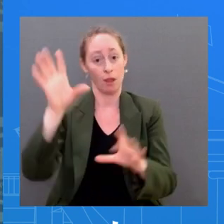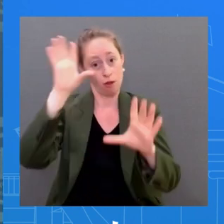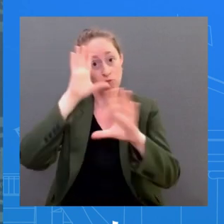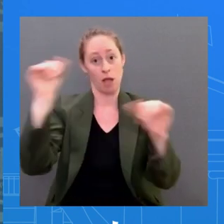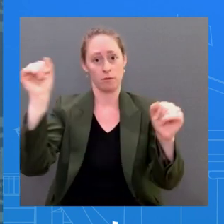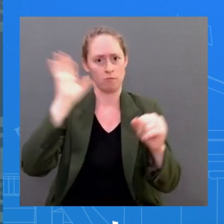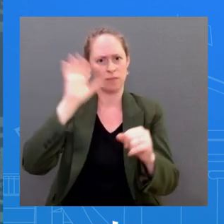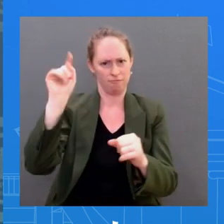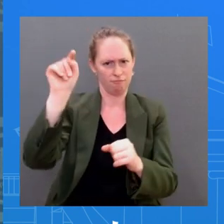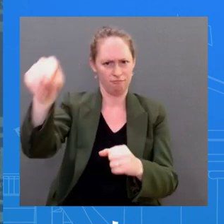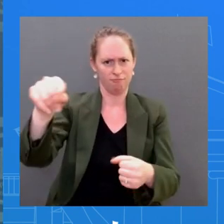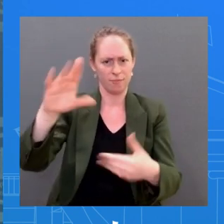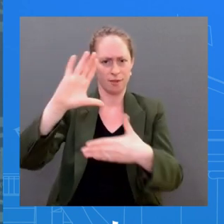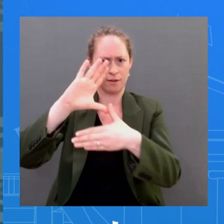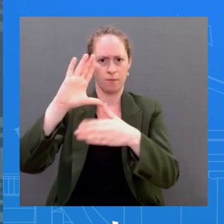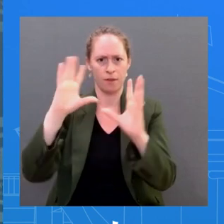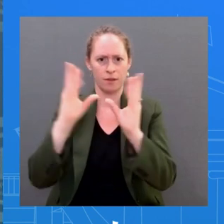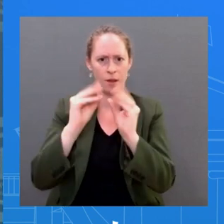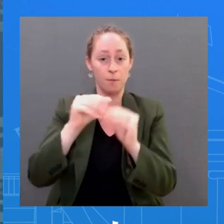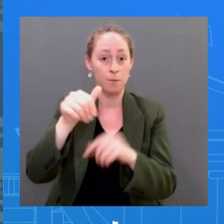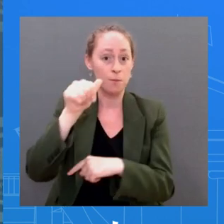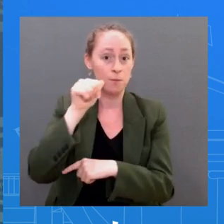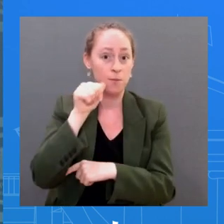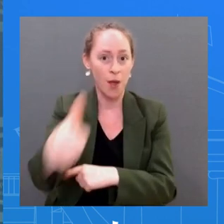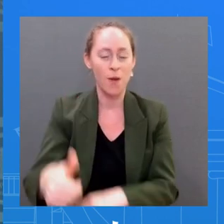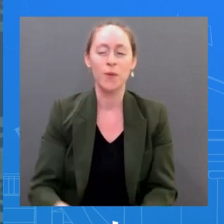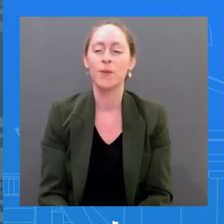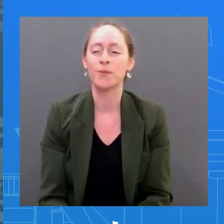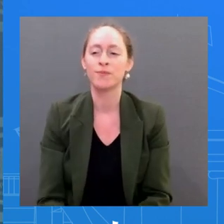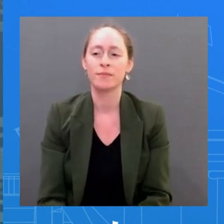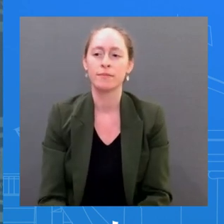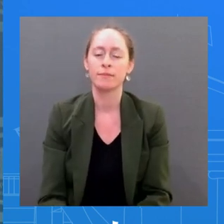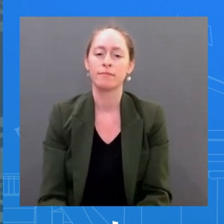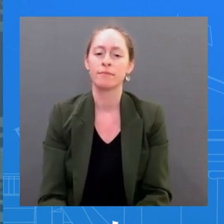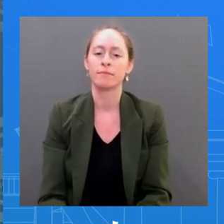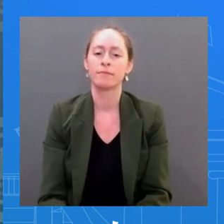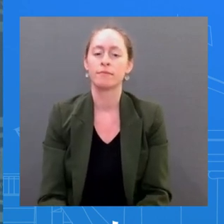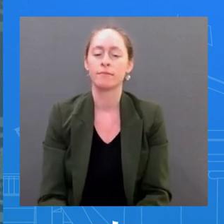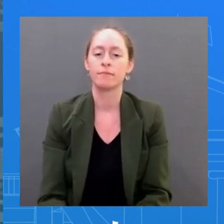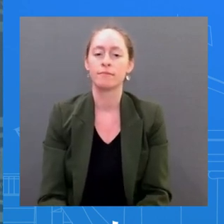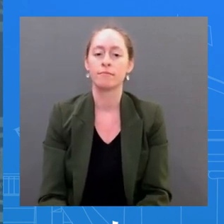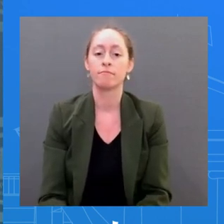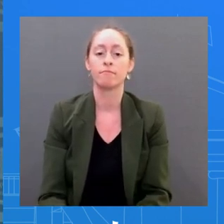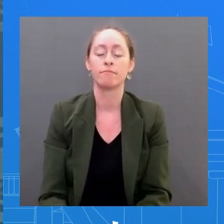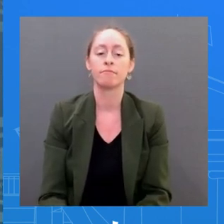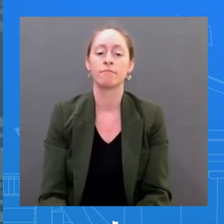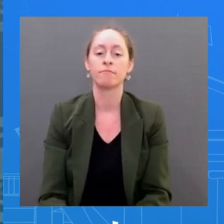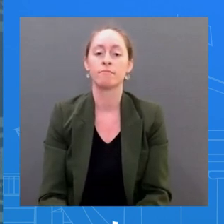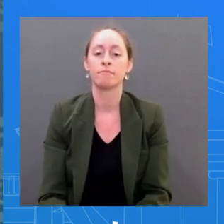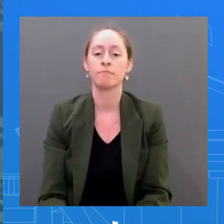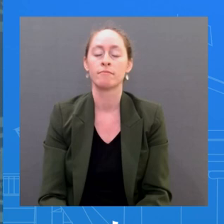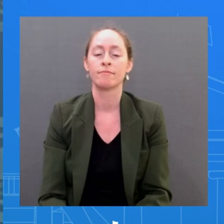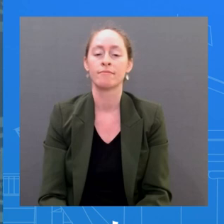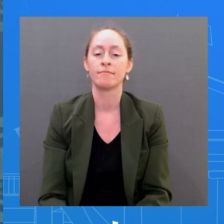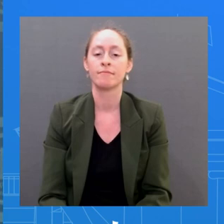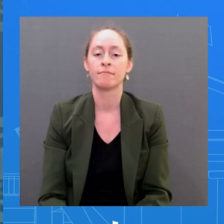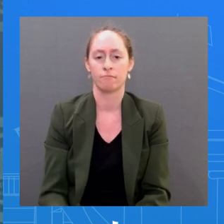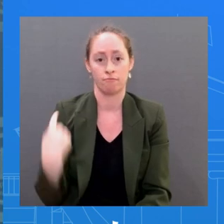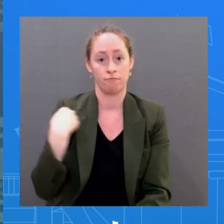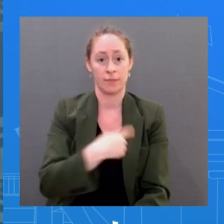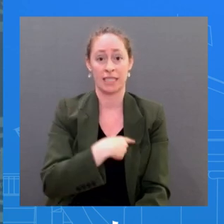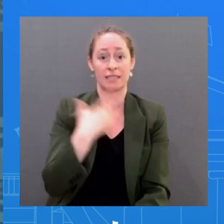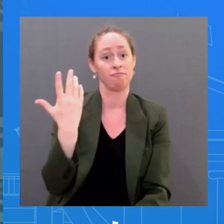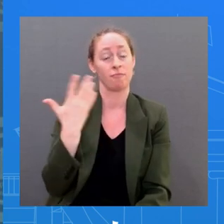hosting. I can say this: the United States continues to recognize Juan Guaido as the interim president